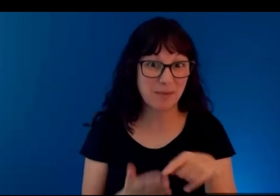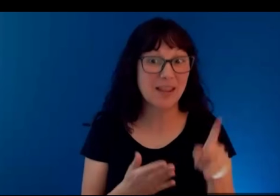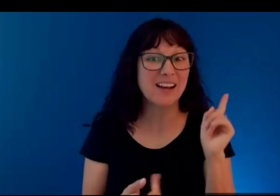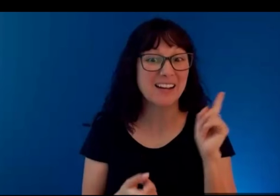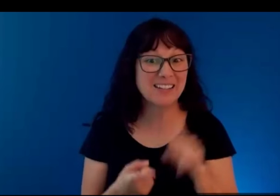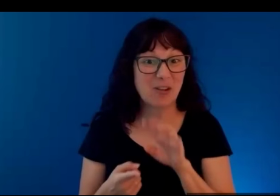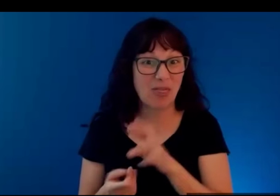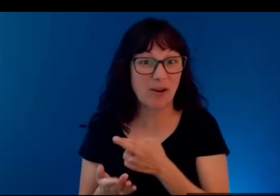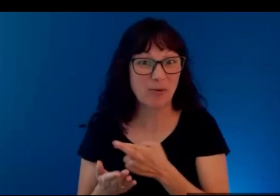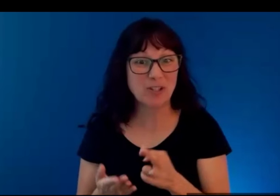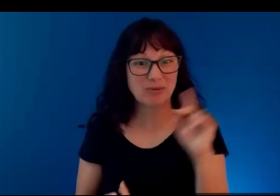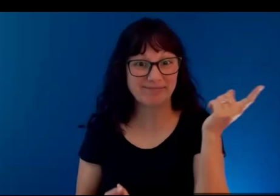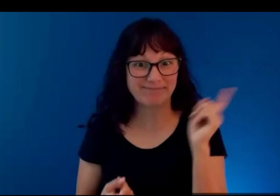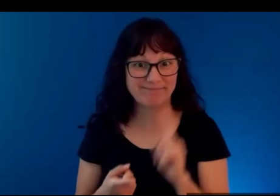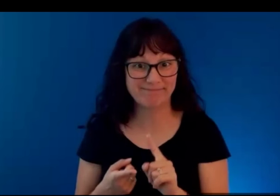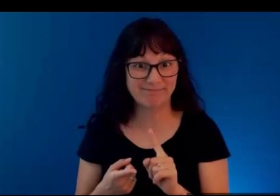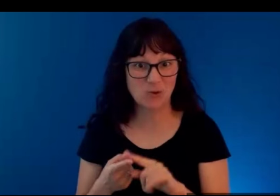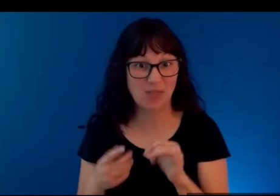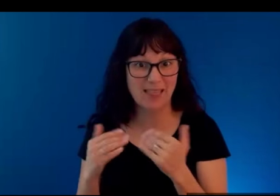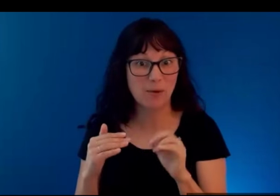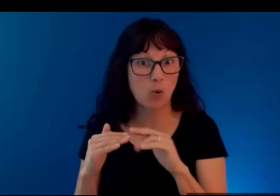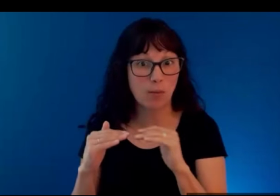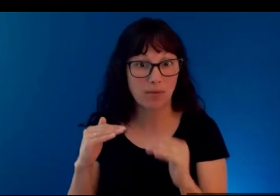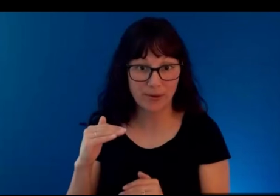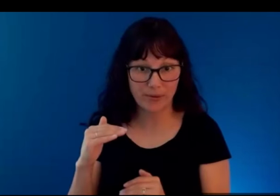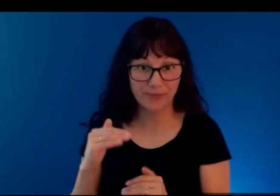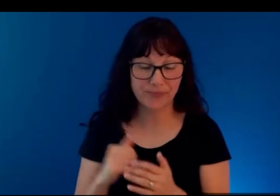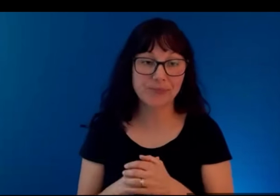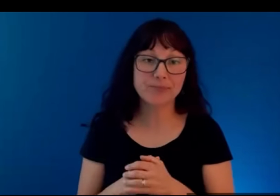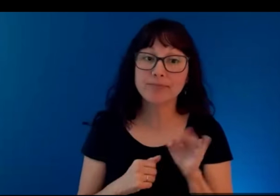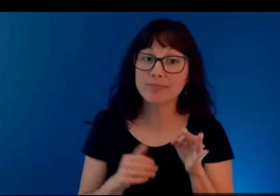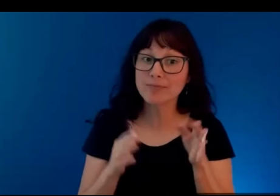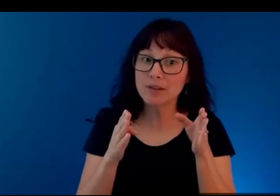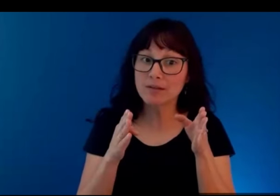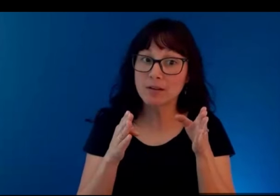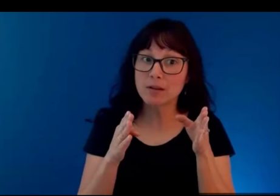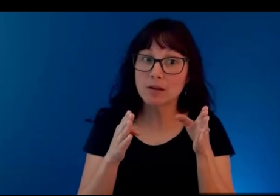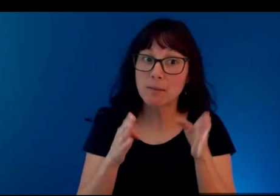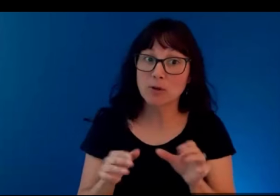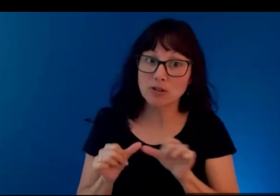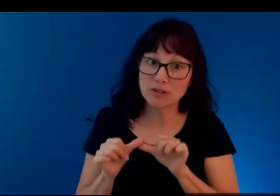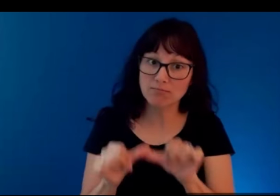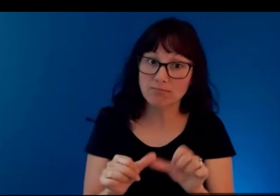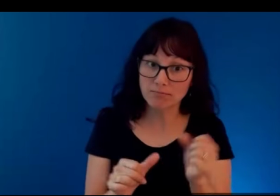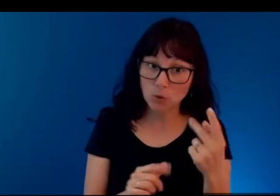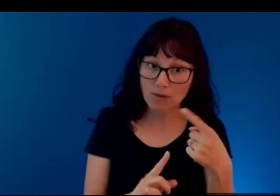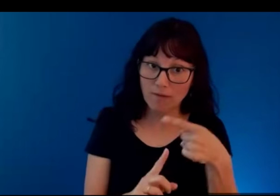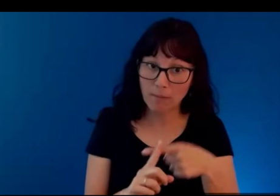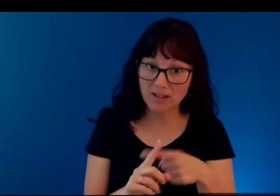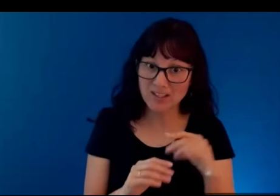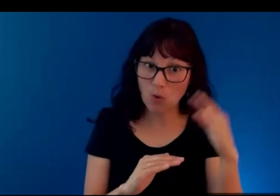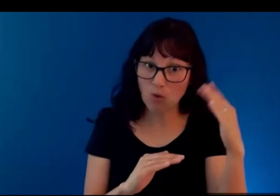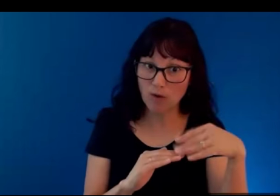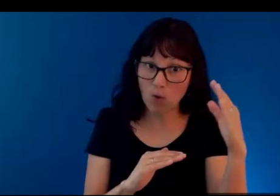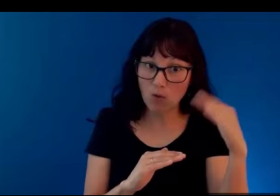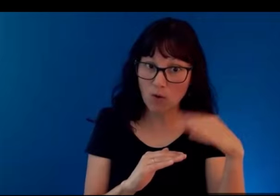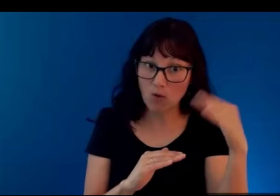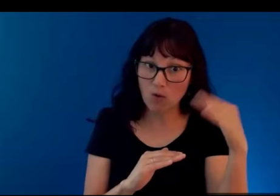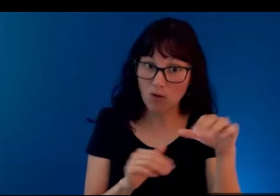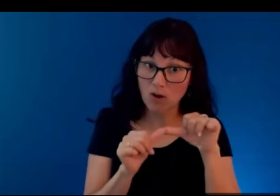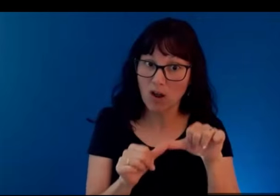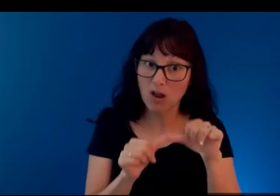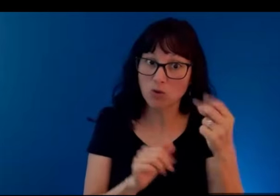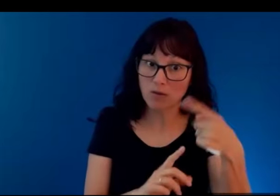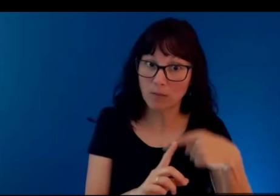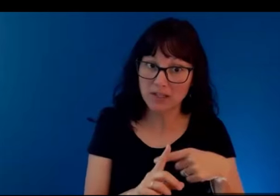resources back down to the limit or below. And if they go for 12 months over the resource limit,